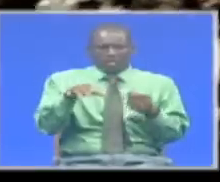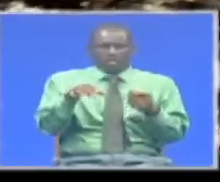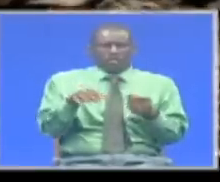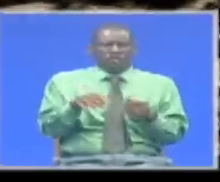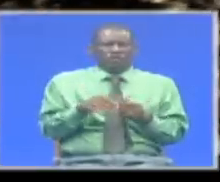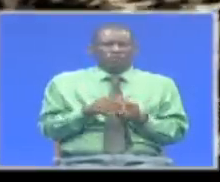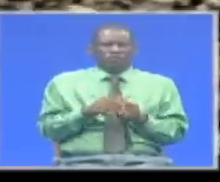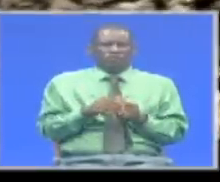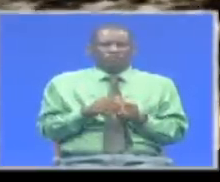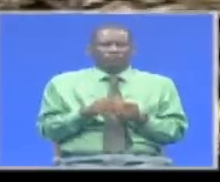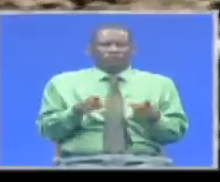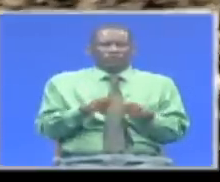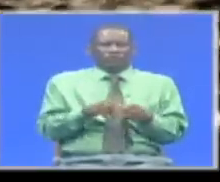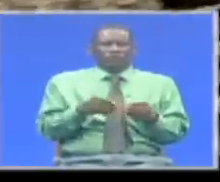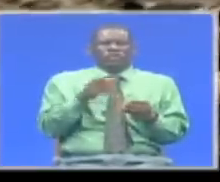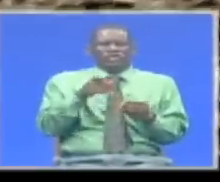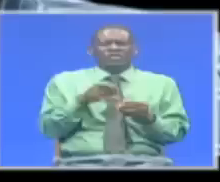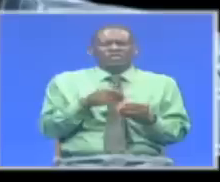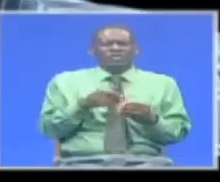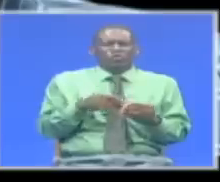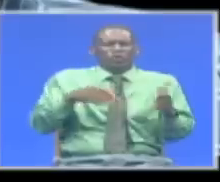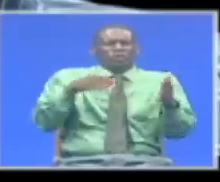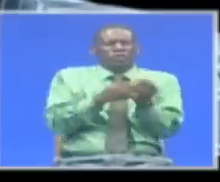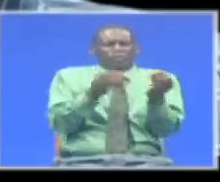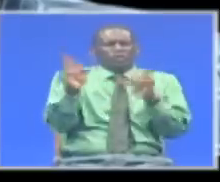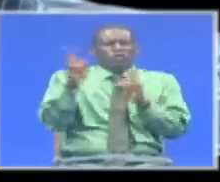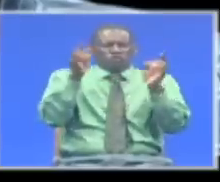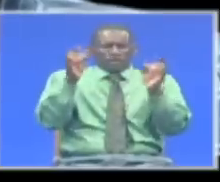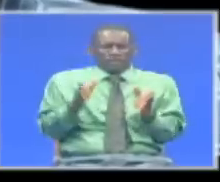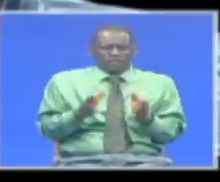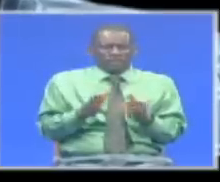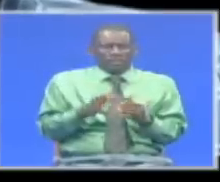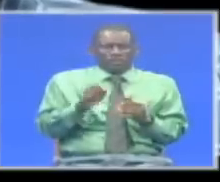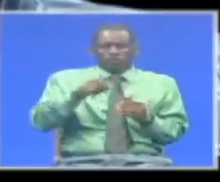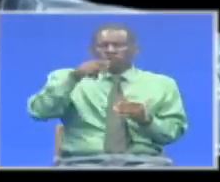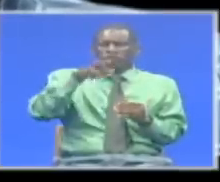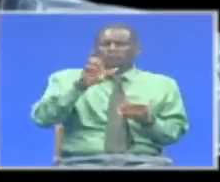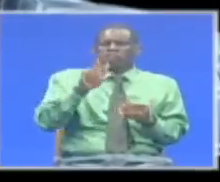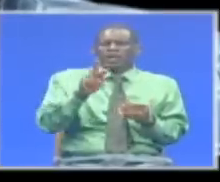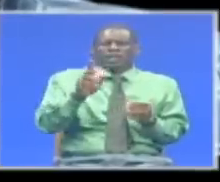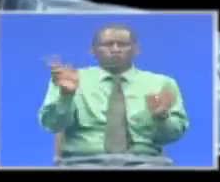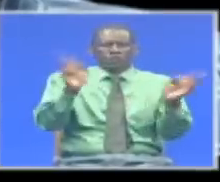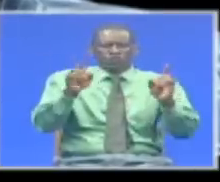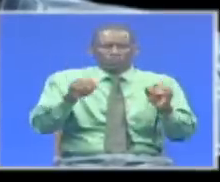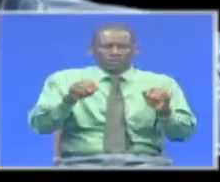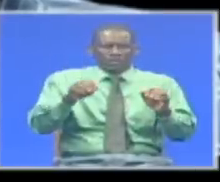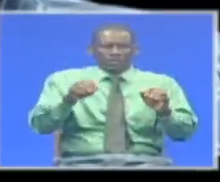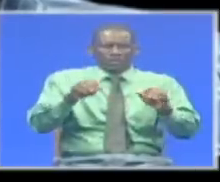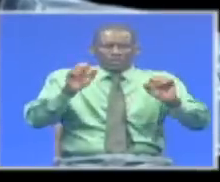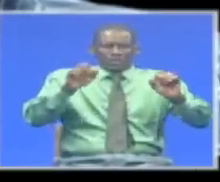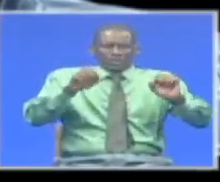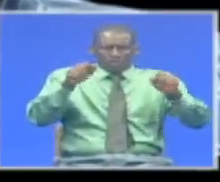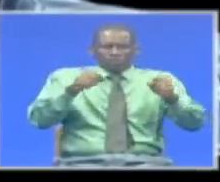attracts many tourists, such that the park will not accommodate the big